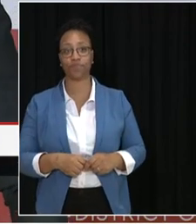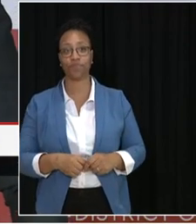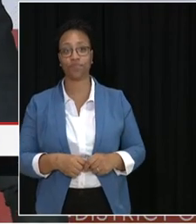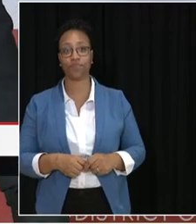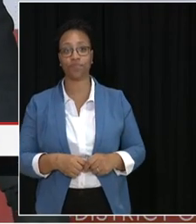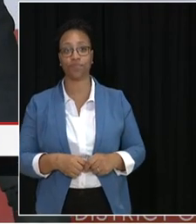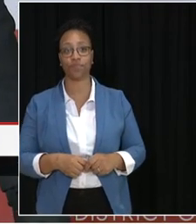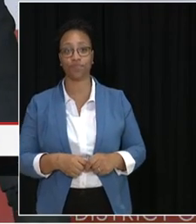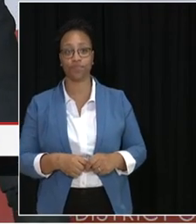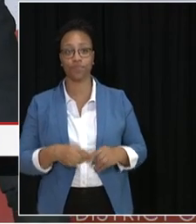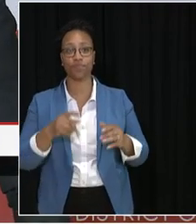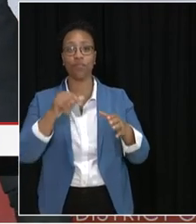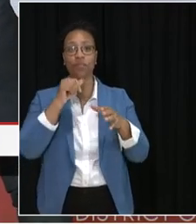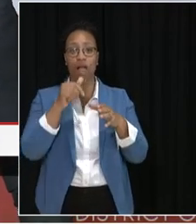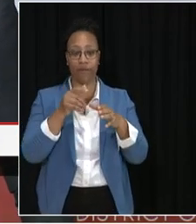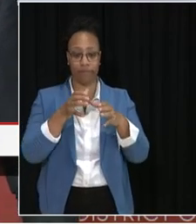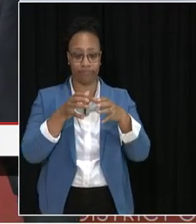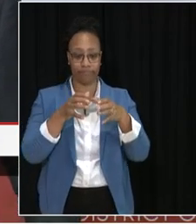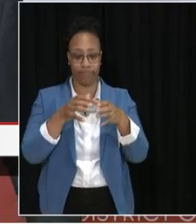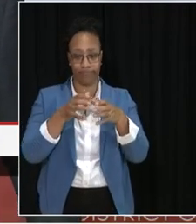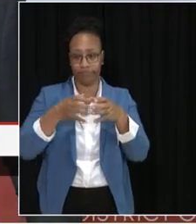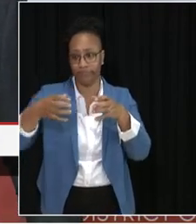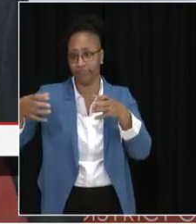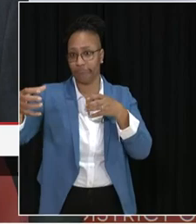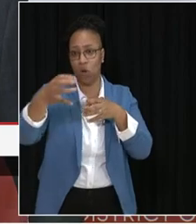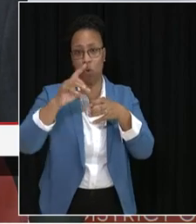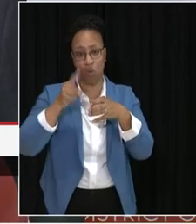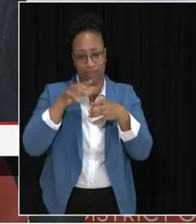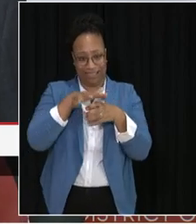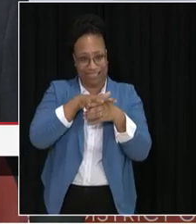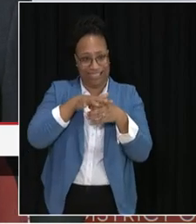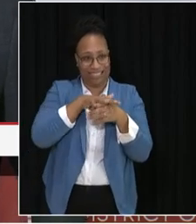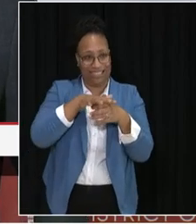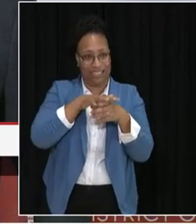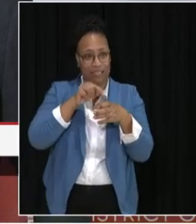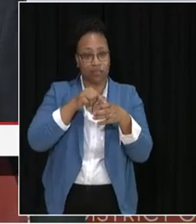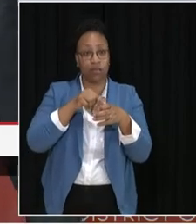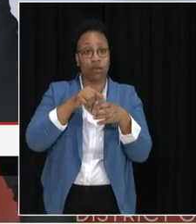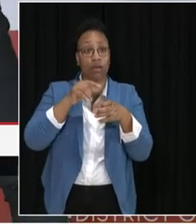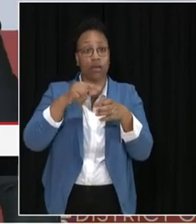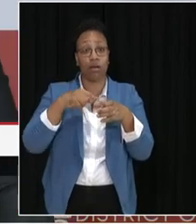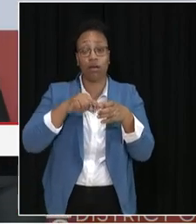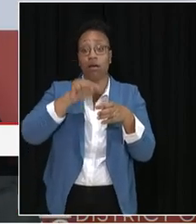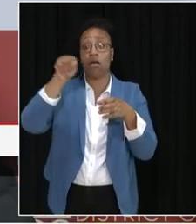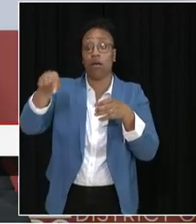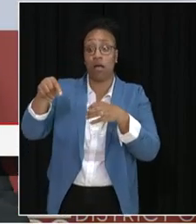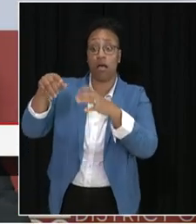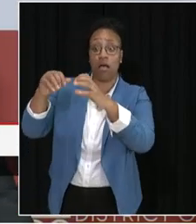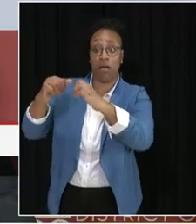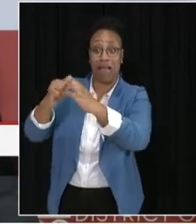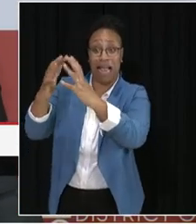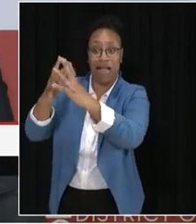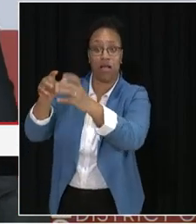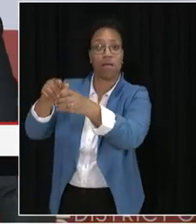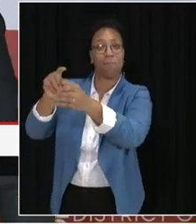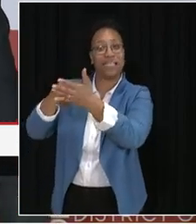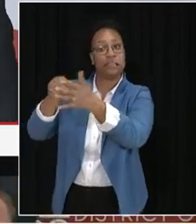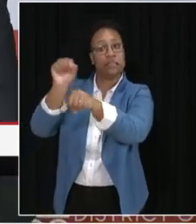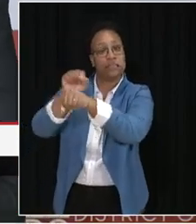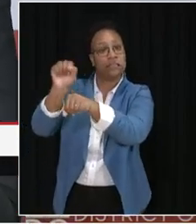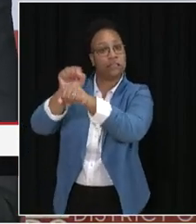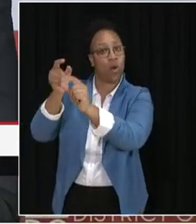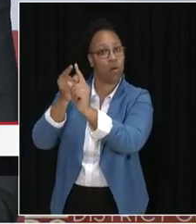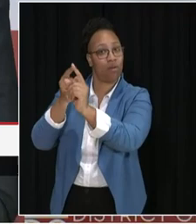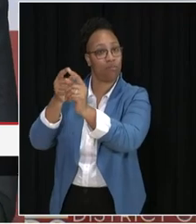we've had a new neighborhood high school. MacArthur is designed to relieve some of the capacity at Jackson Reed High School. And